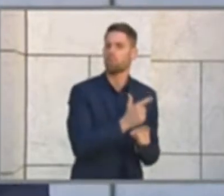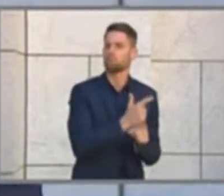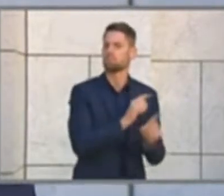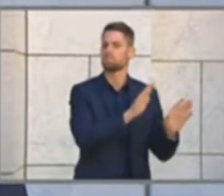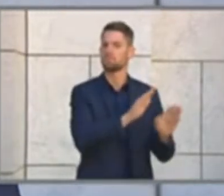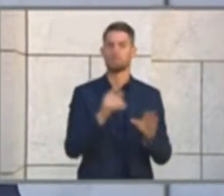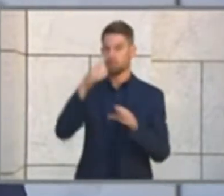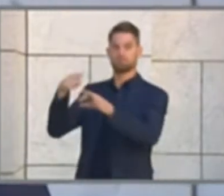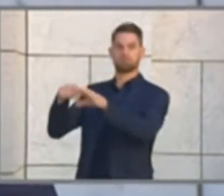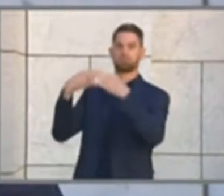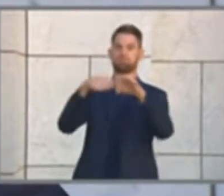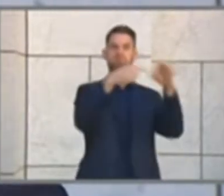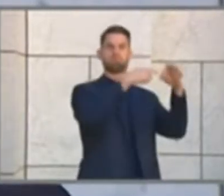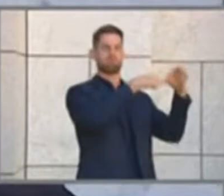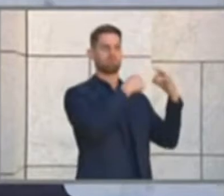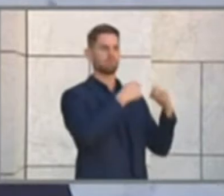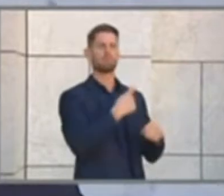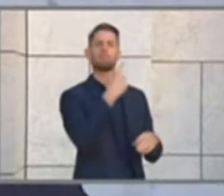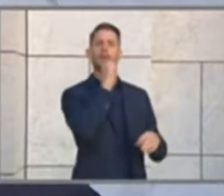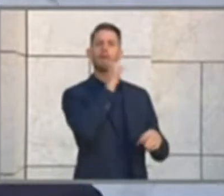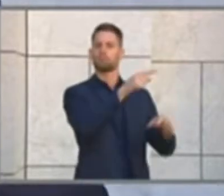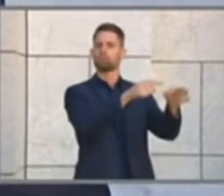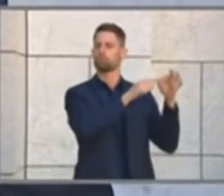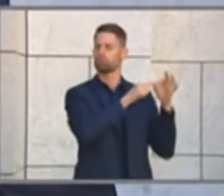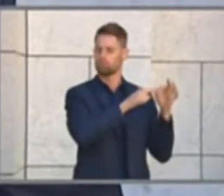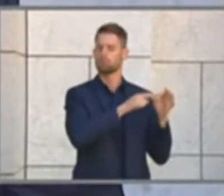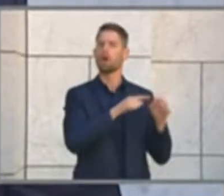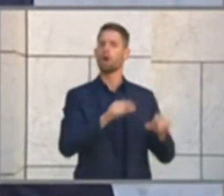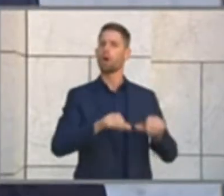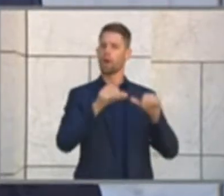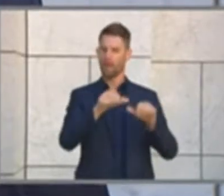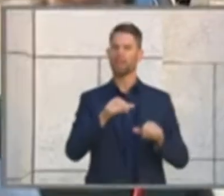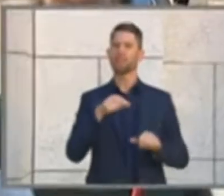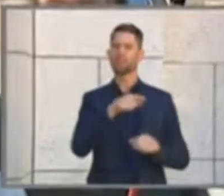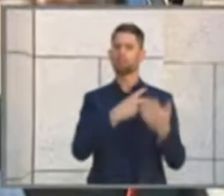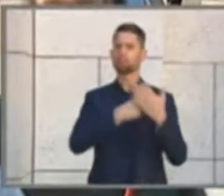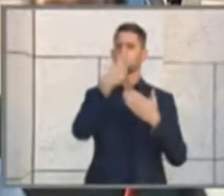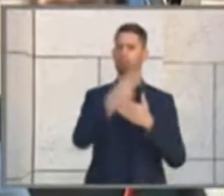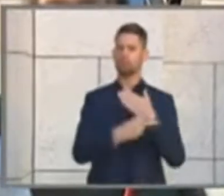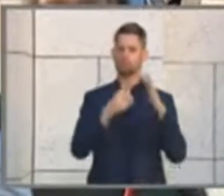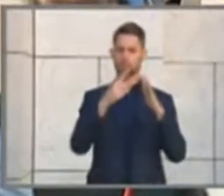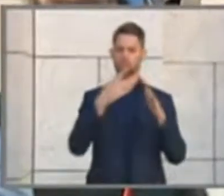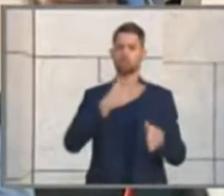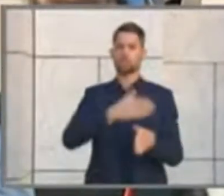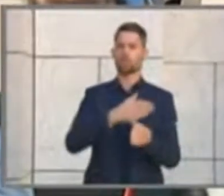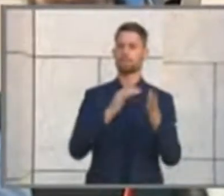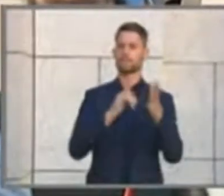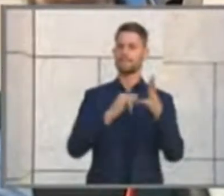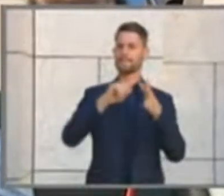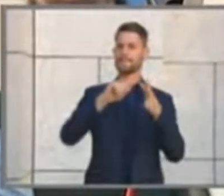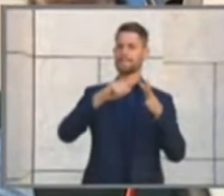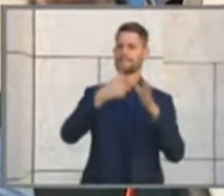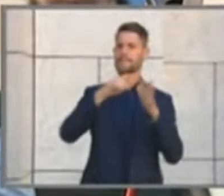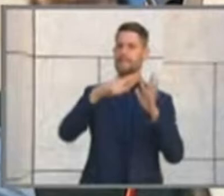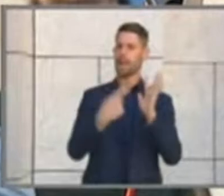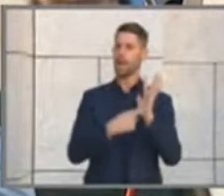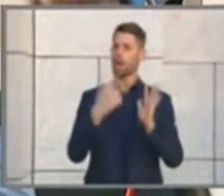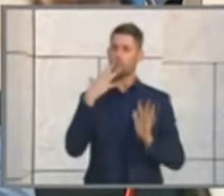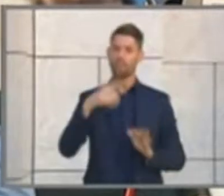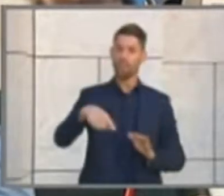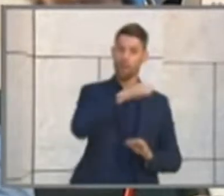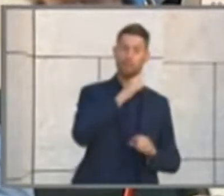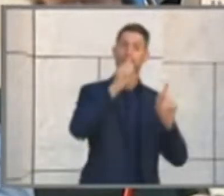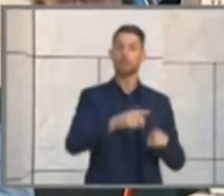I can hardly comment on it. How important is it for you to see people on Job Seeker start seeking work as the